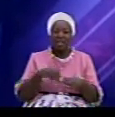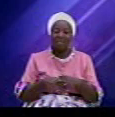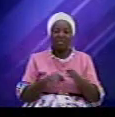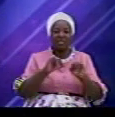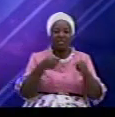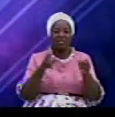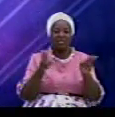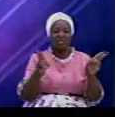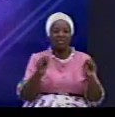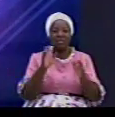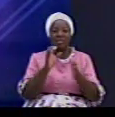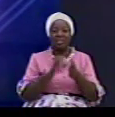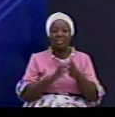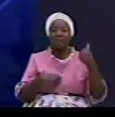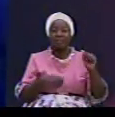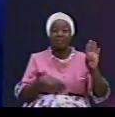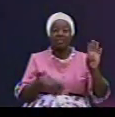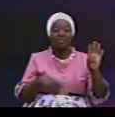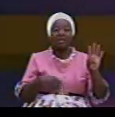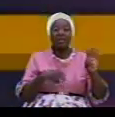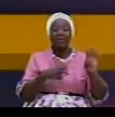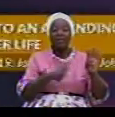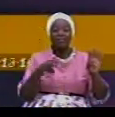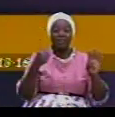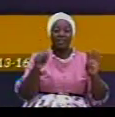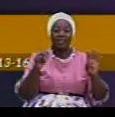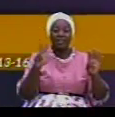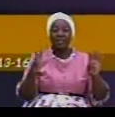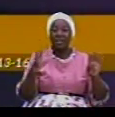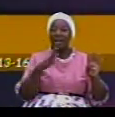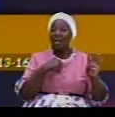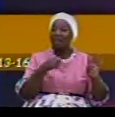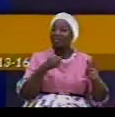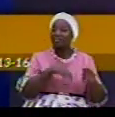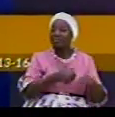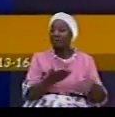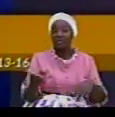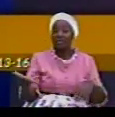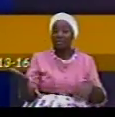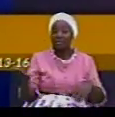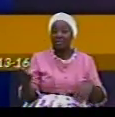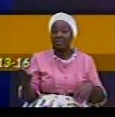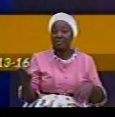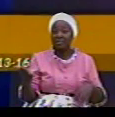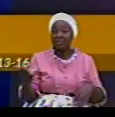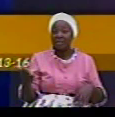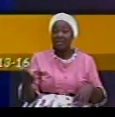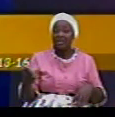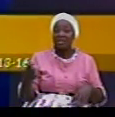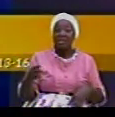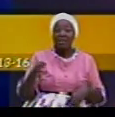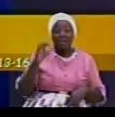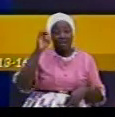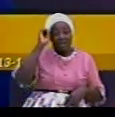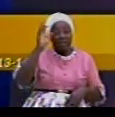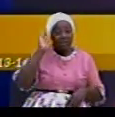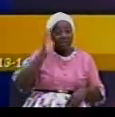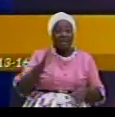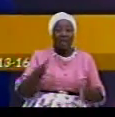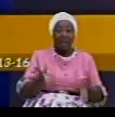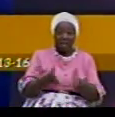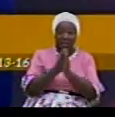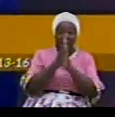John 14, 13. And whatsoever ye shall ask in my